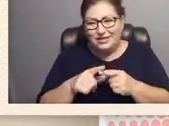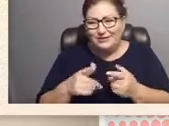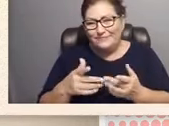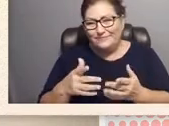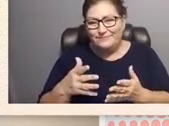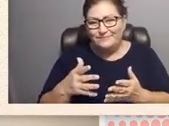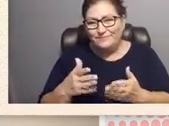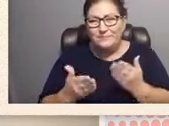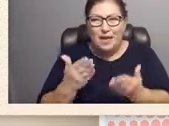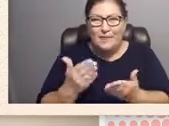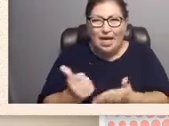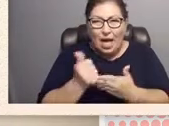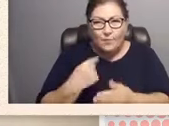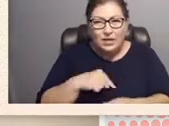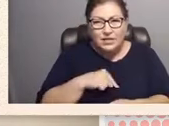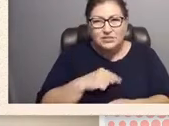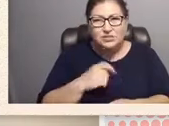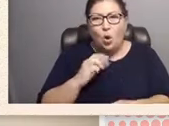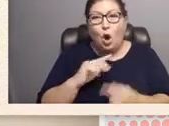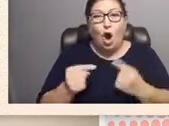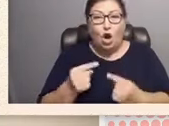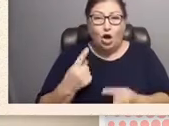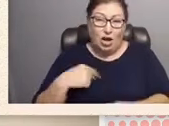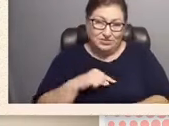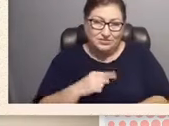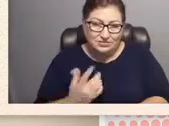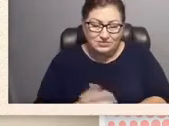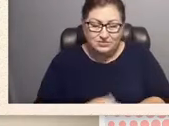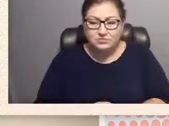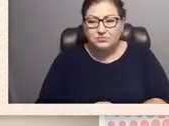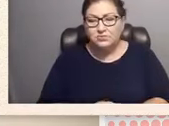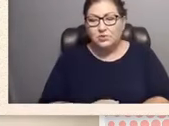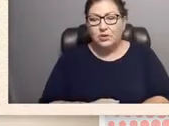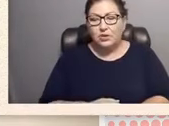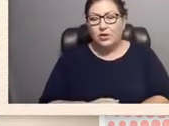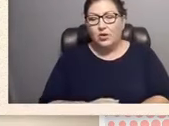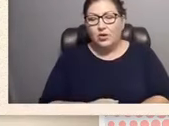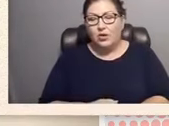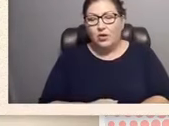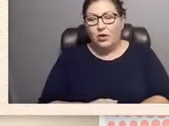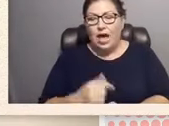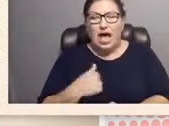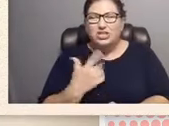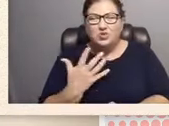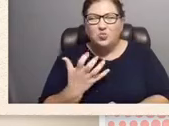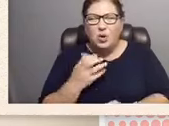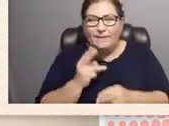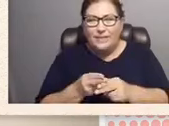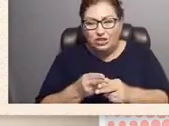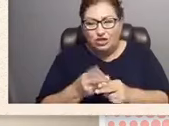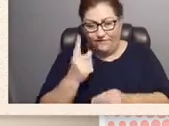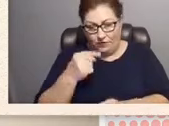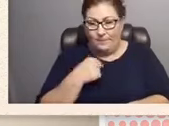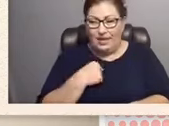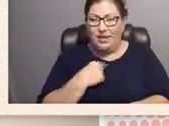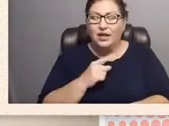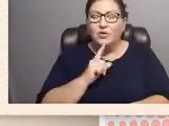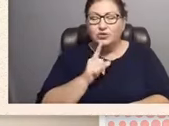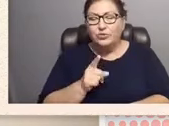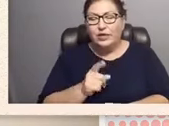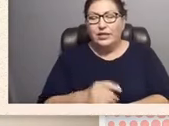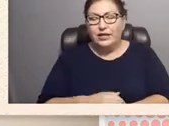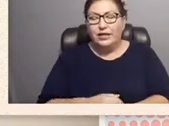us or hurt us technically. Um, with that, and I just wanted to mention that for me, it was really a